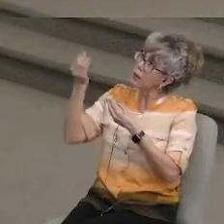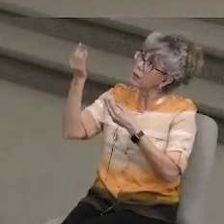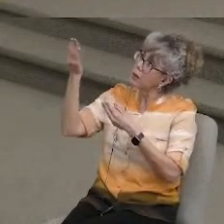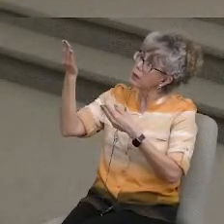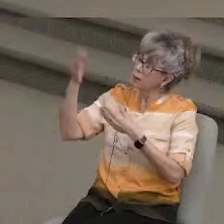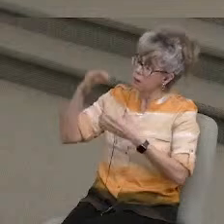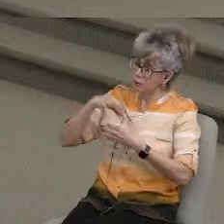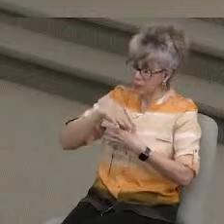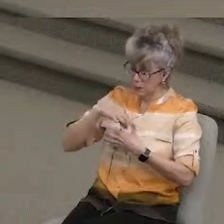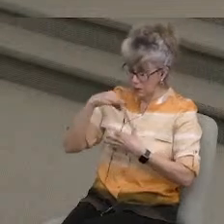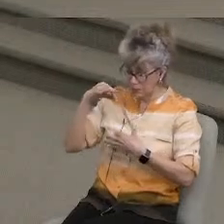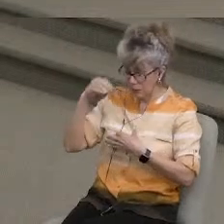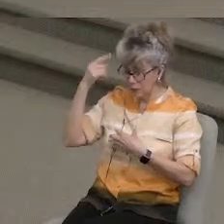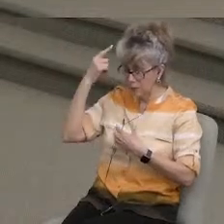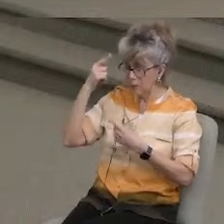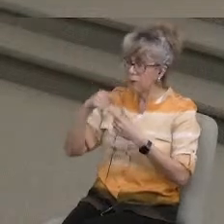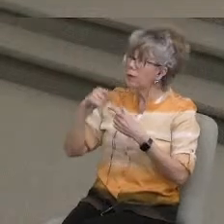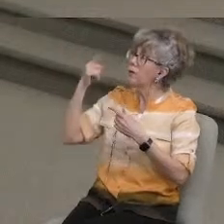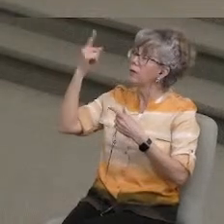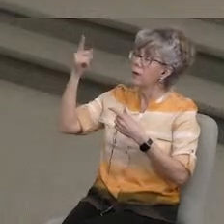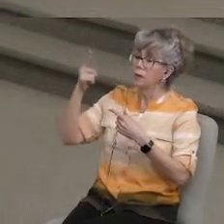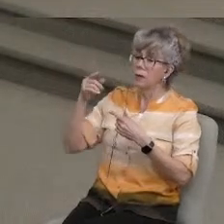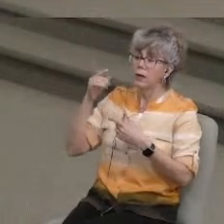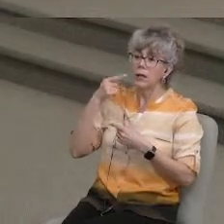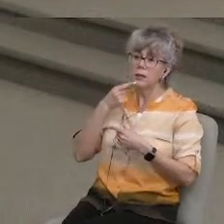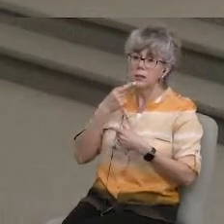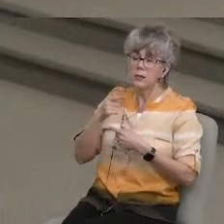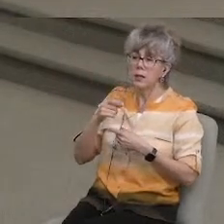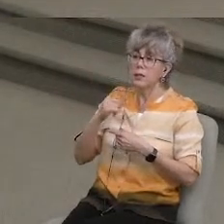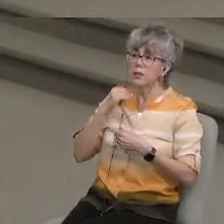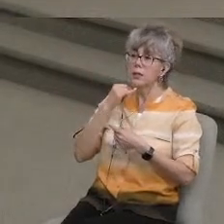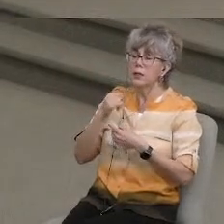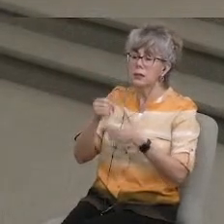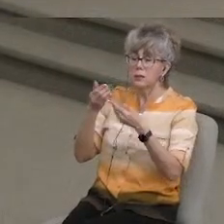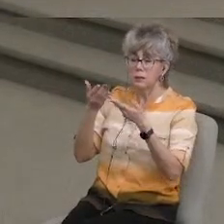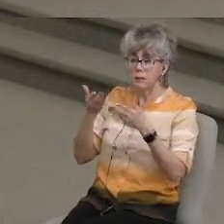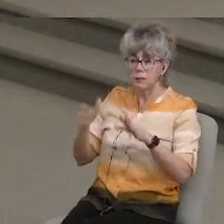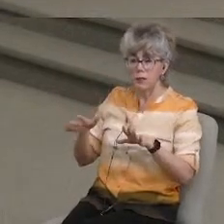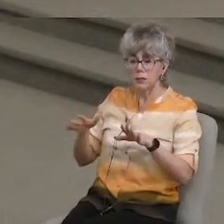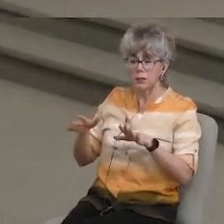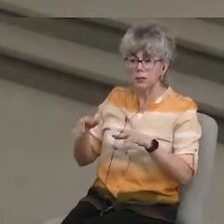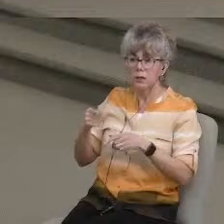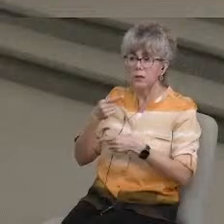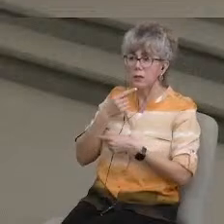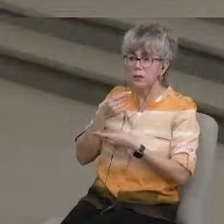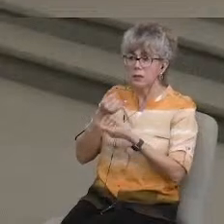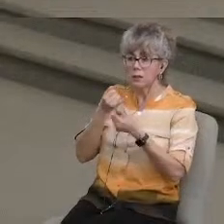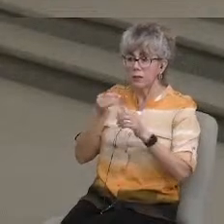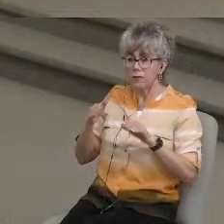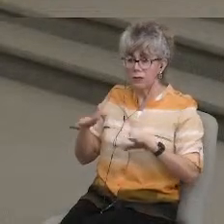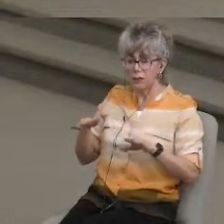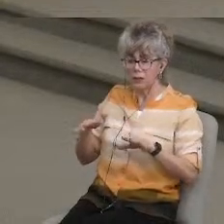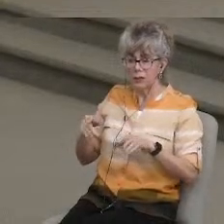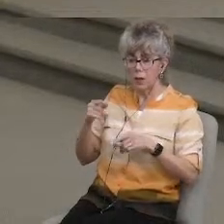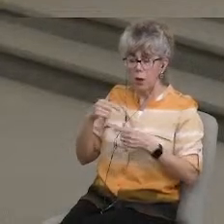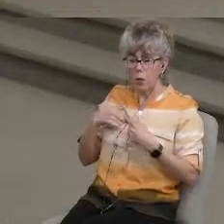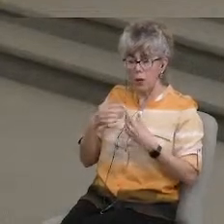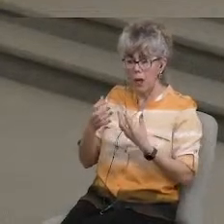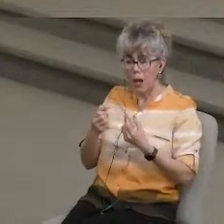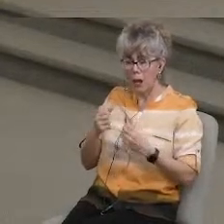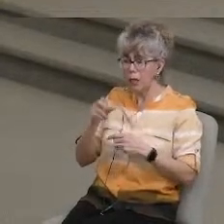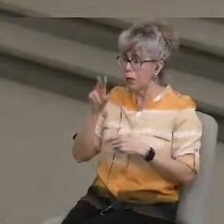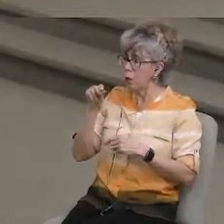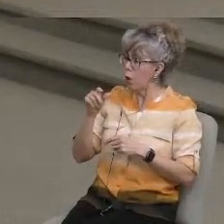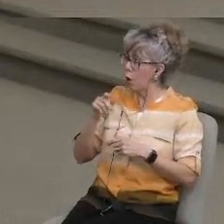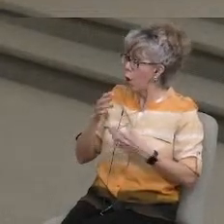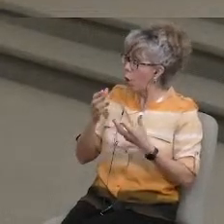said, it is finished. It is finished. What I don't want us to bypass is this. If even